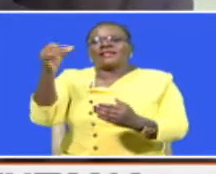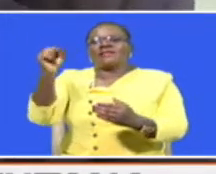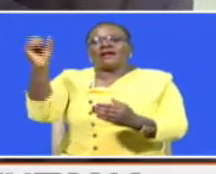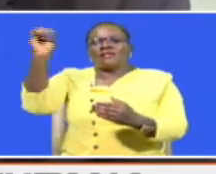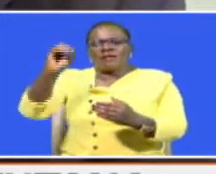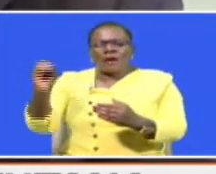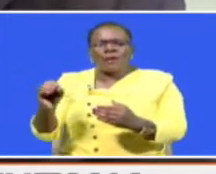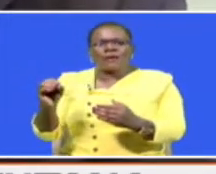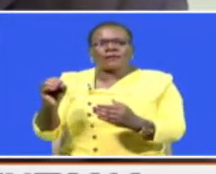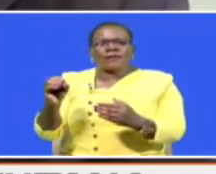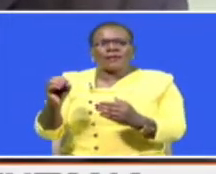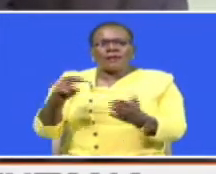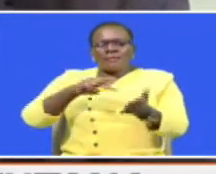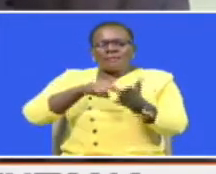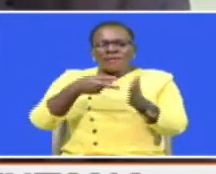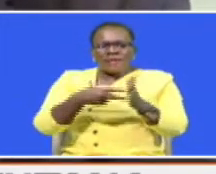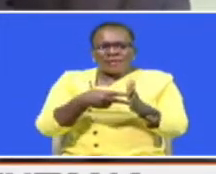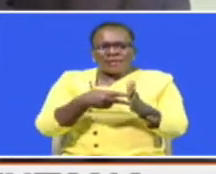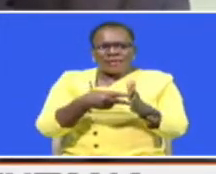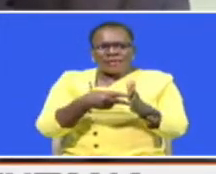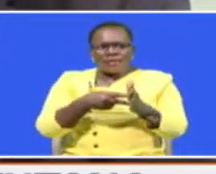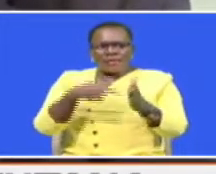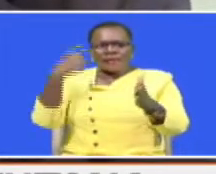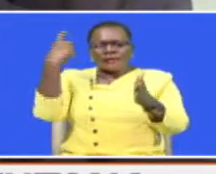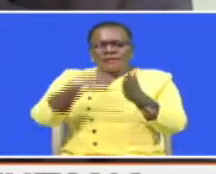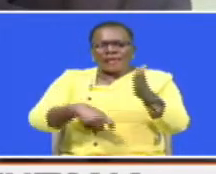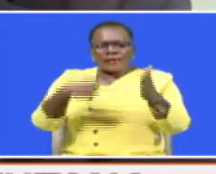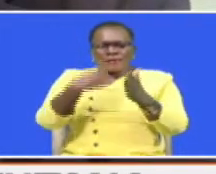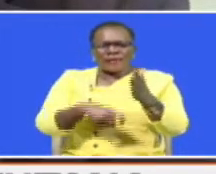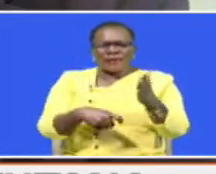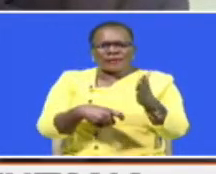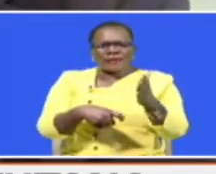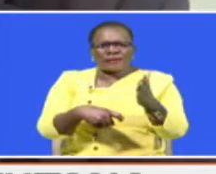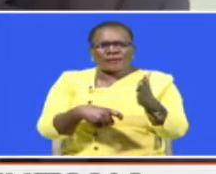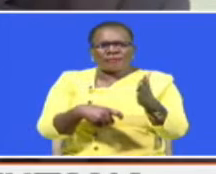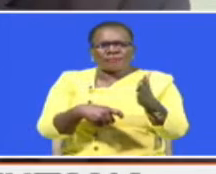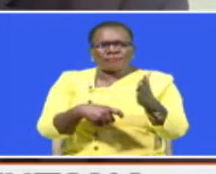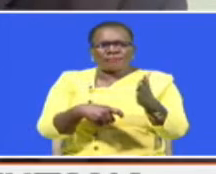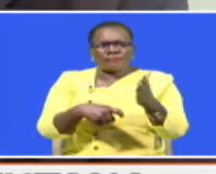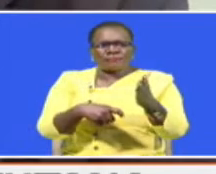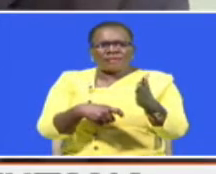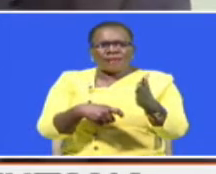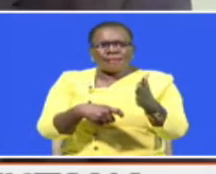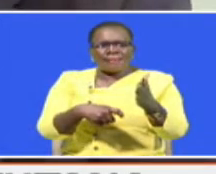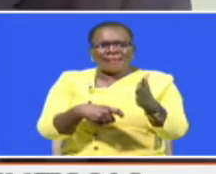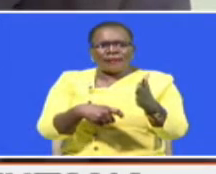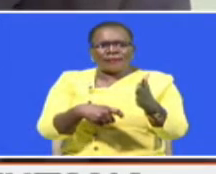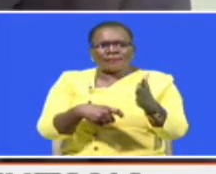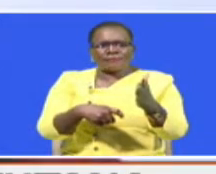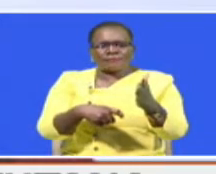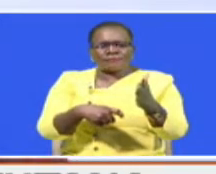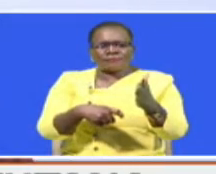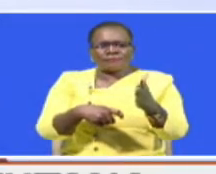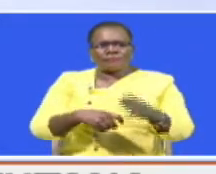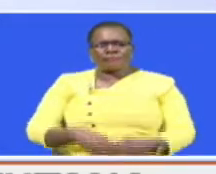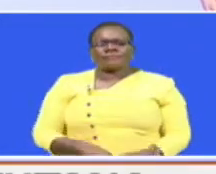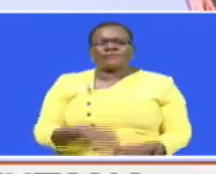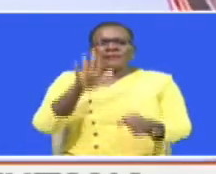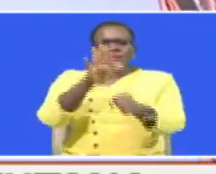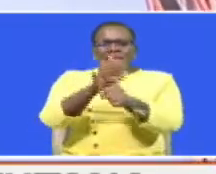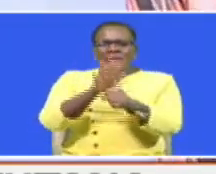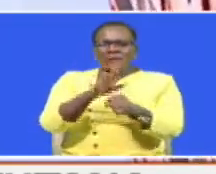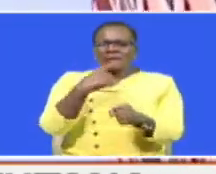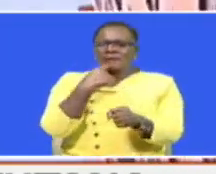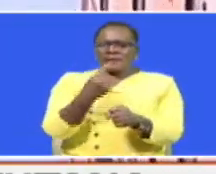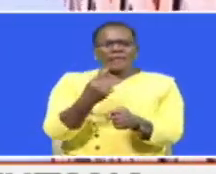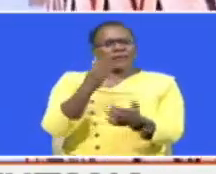for top earners, which means that for some taxpayers, you may see an 11.7% increase in their taxes. Wengi wao